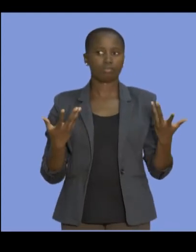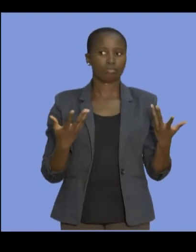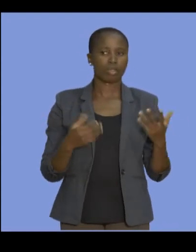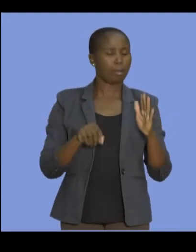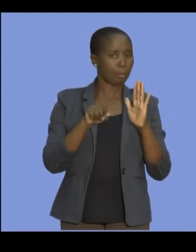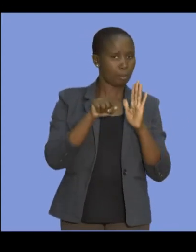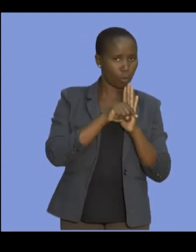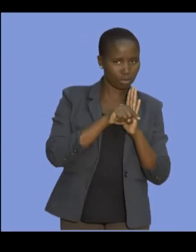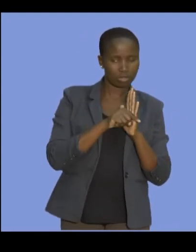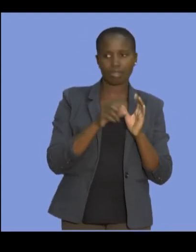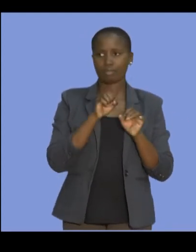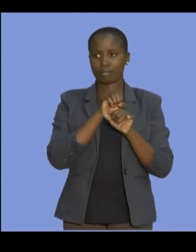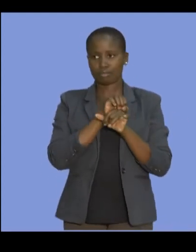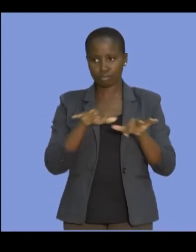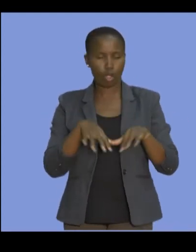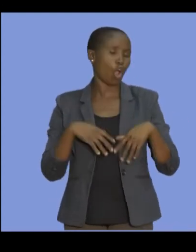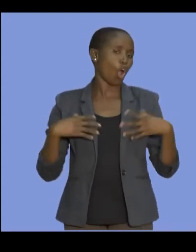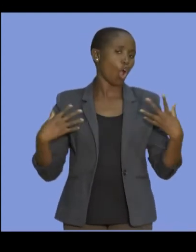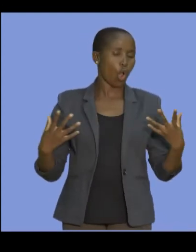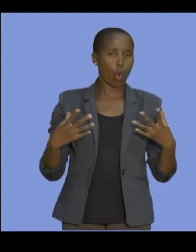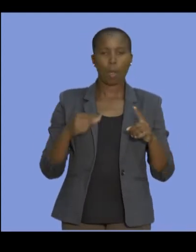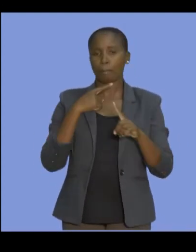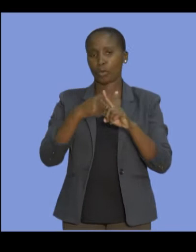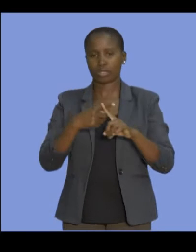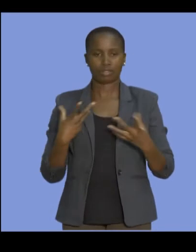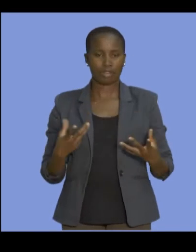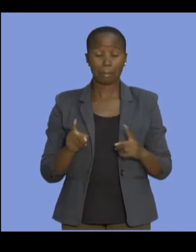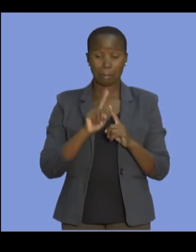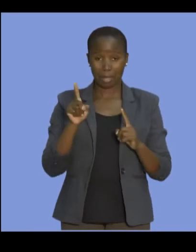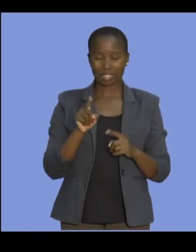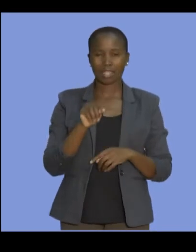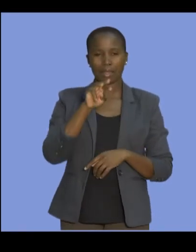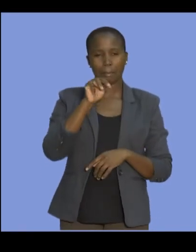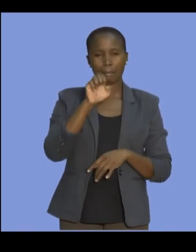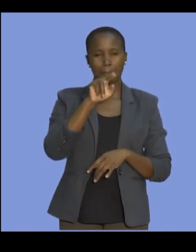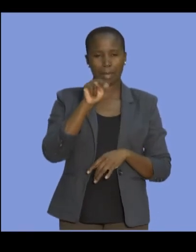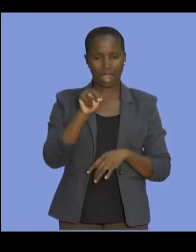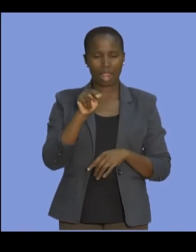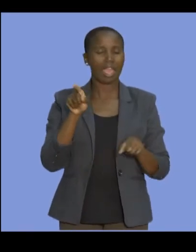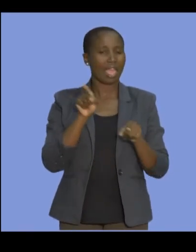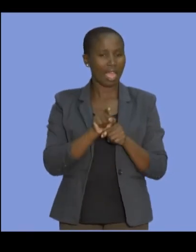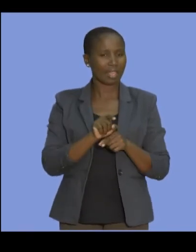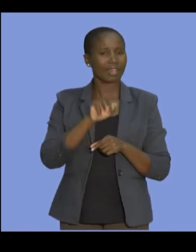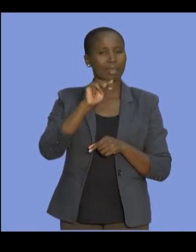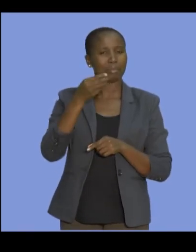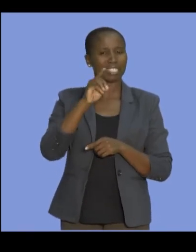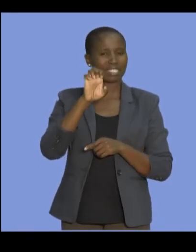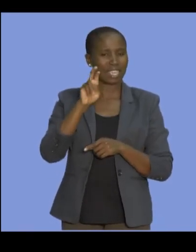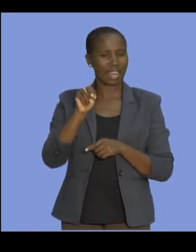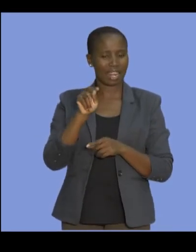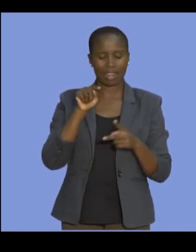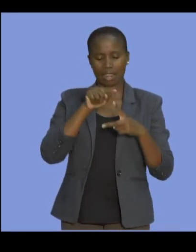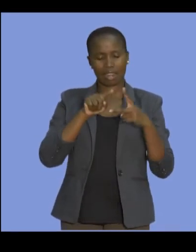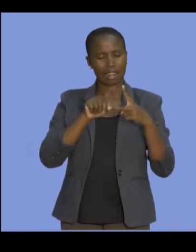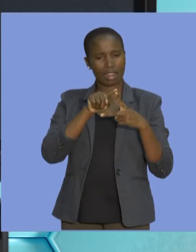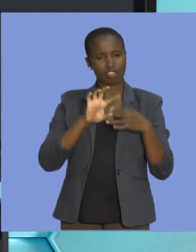negatively skewed distribution. What is the relationship between the mean and the median for this distribution? So we